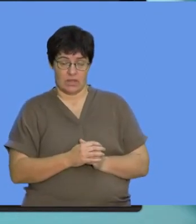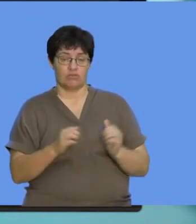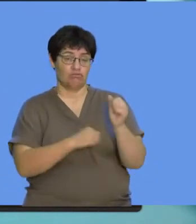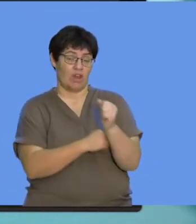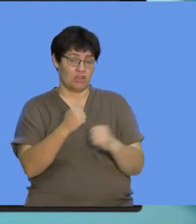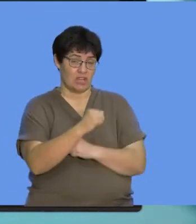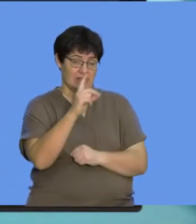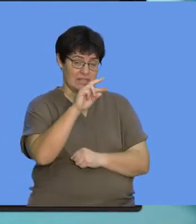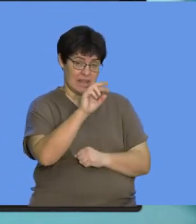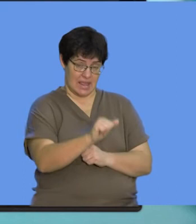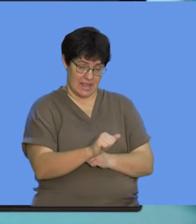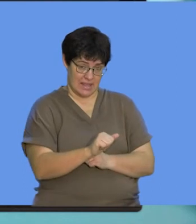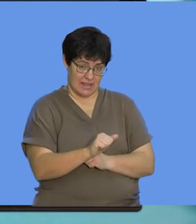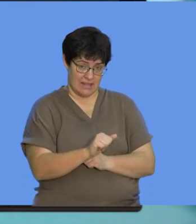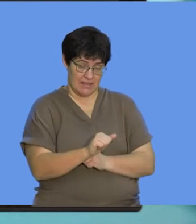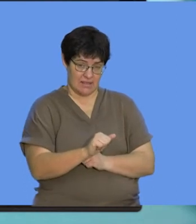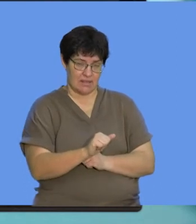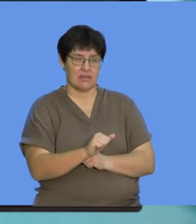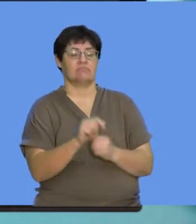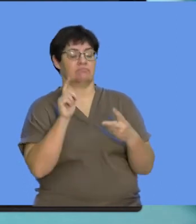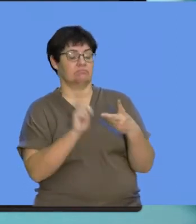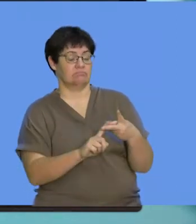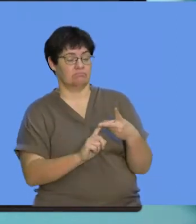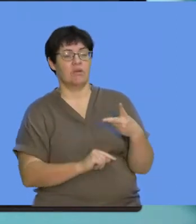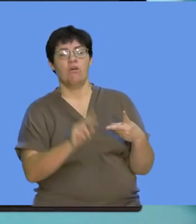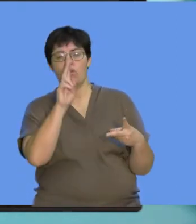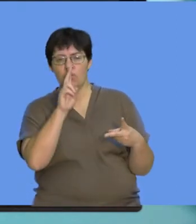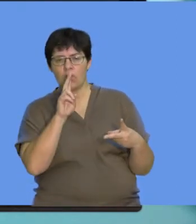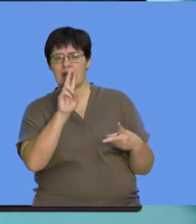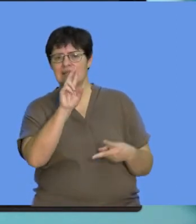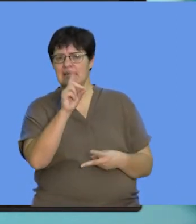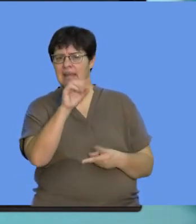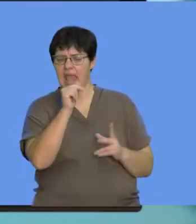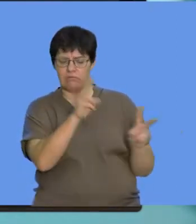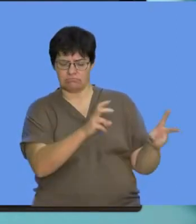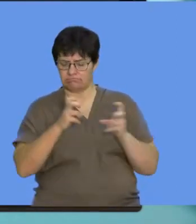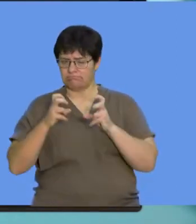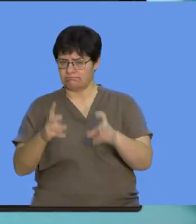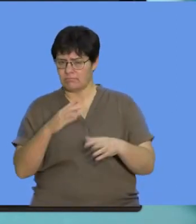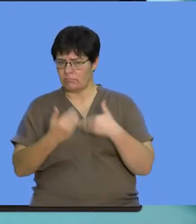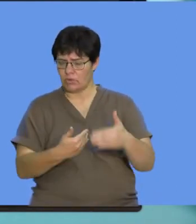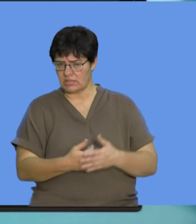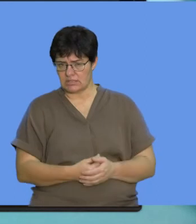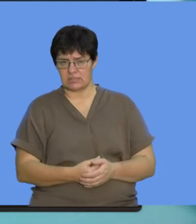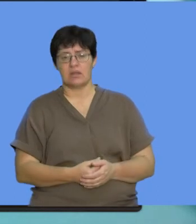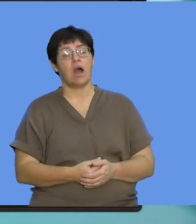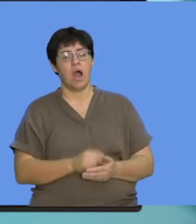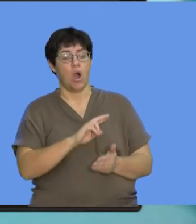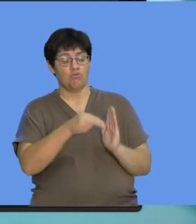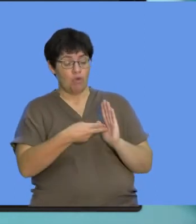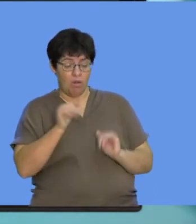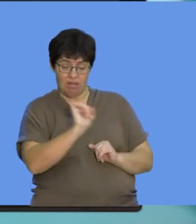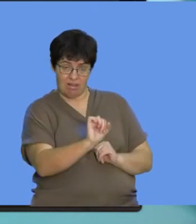at basically the structure of DNA as an overview. We've looked at the process of DNA replication. We've